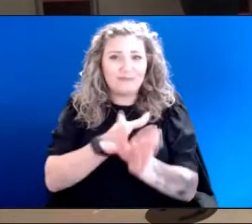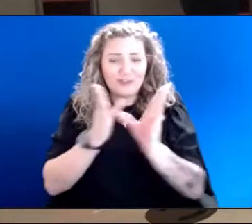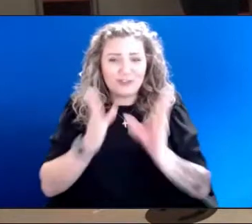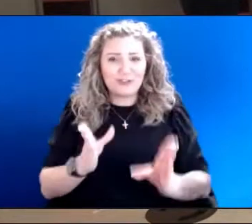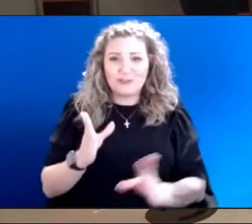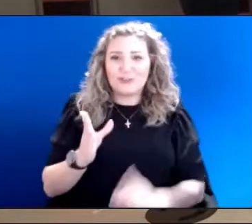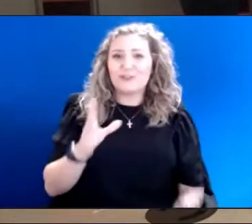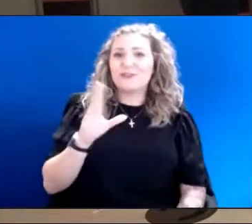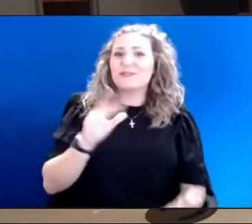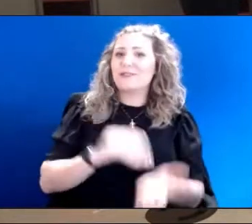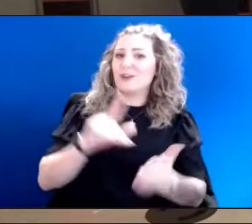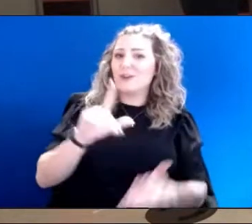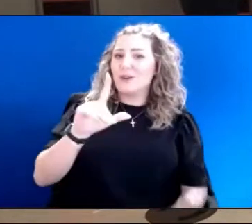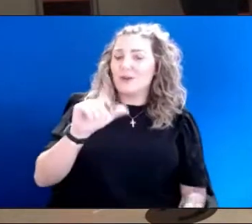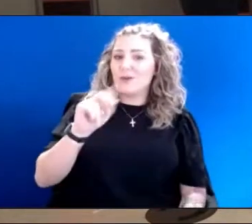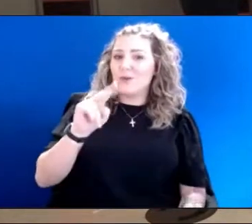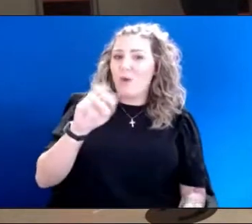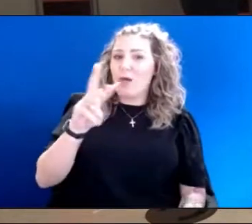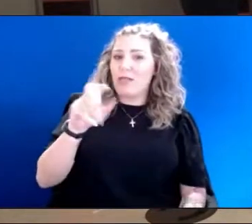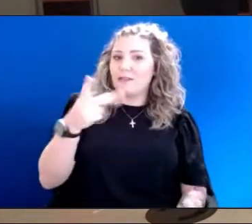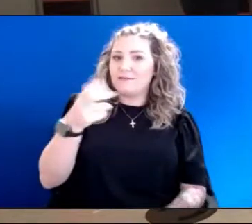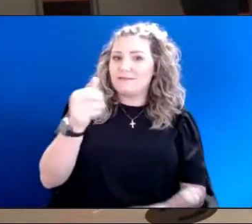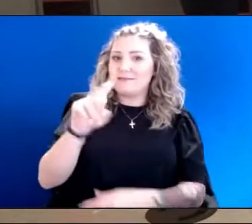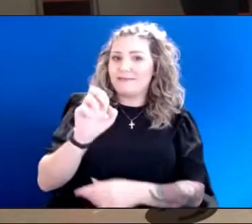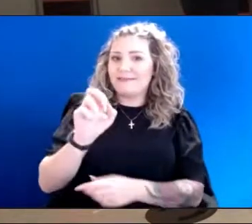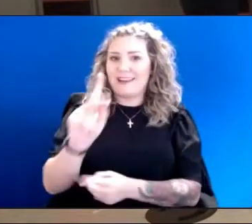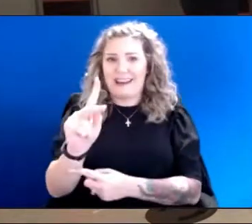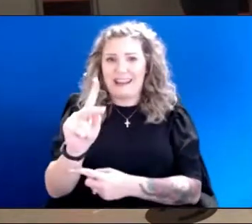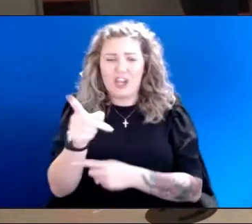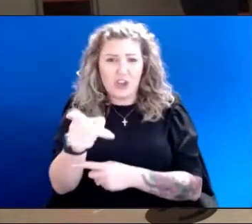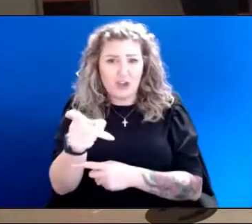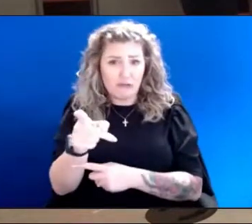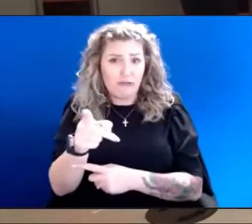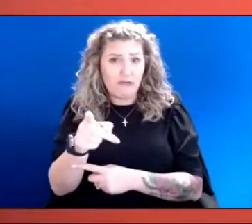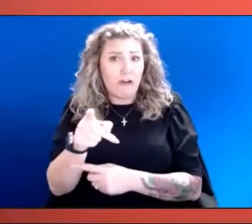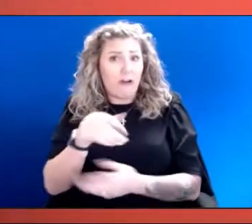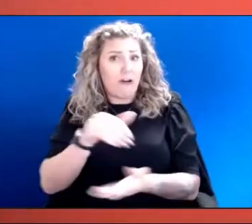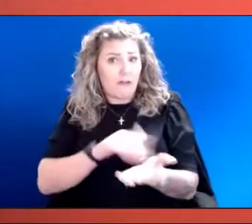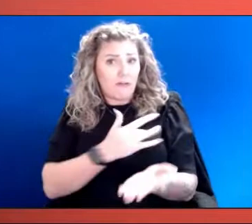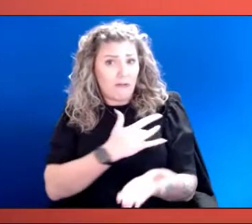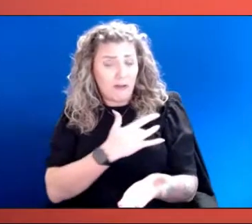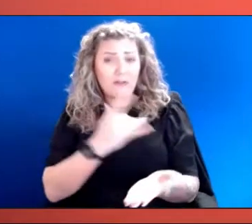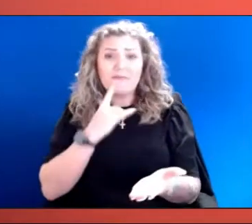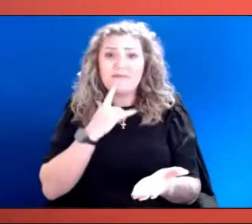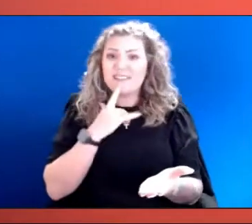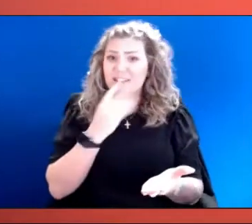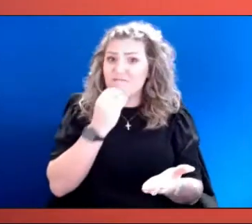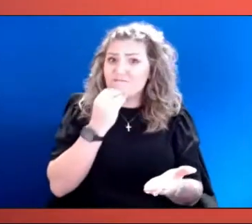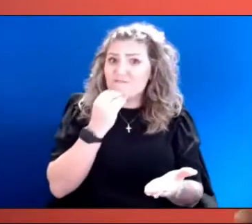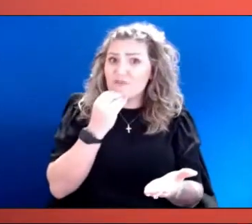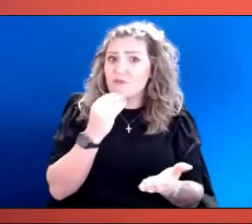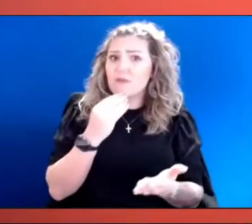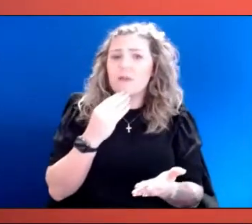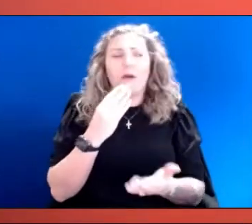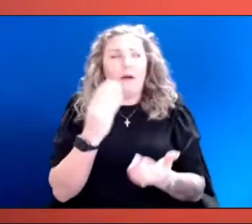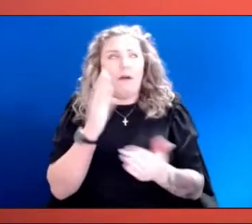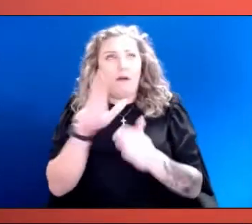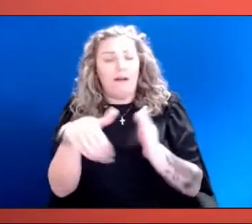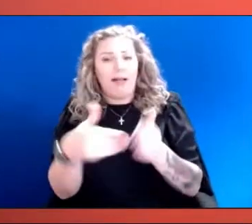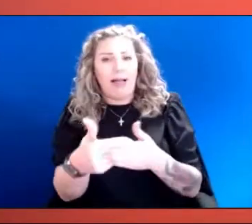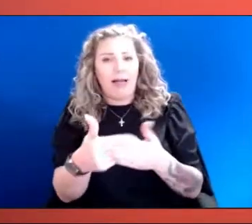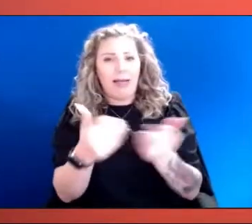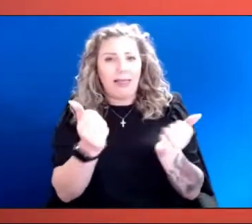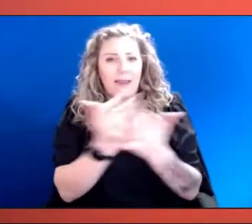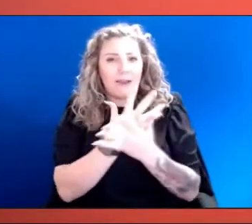bat. You're a cardiologist, but you must have a food that triggers your bliss point. Yeah, all of them. Salt, Everything sweet, you saw? the whole deal. Everything looked good right